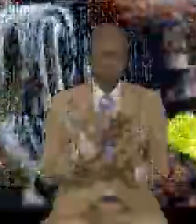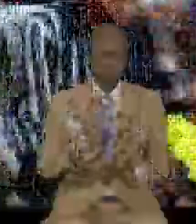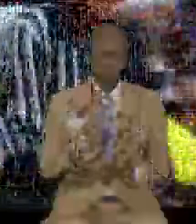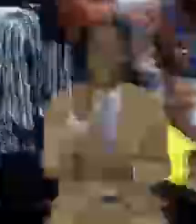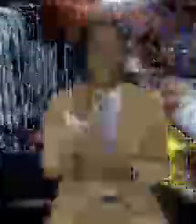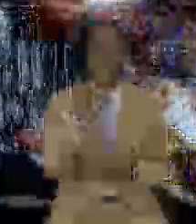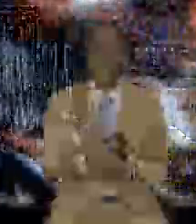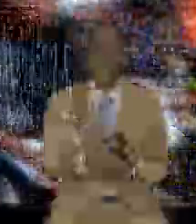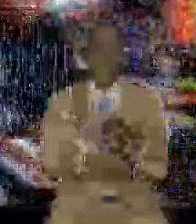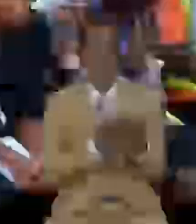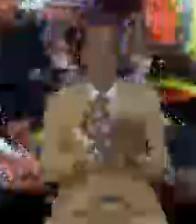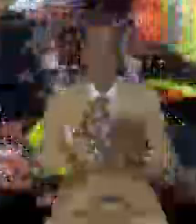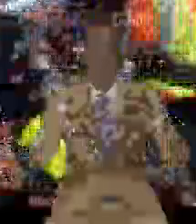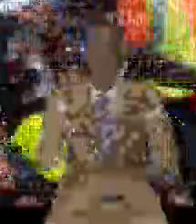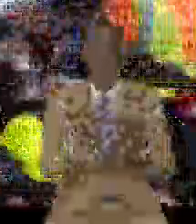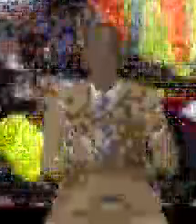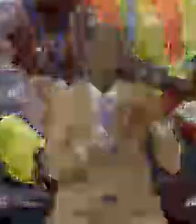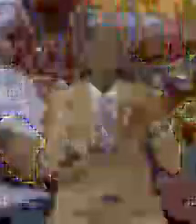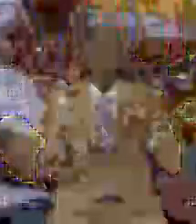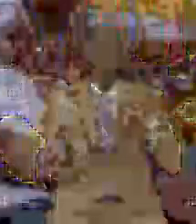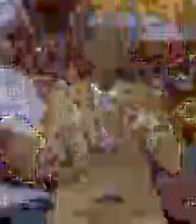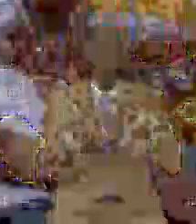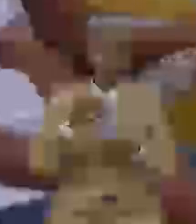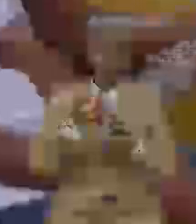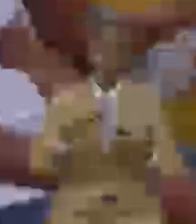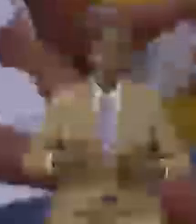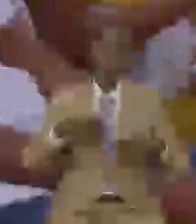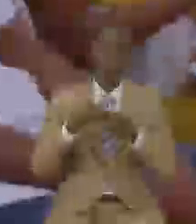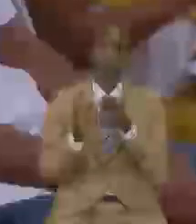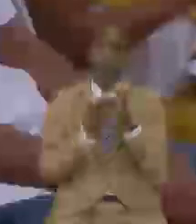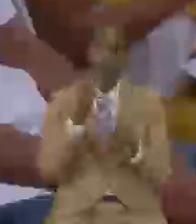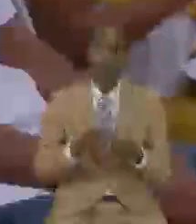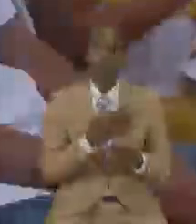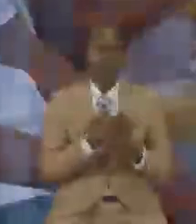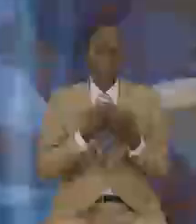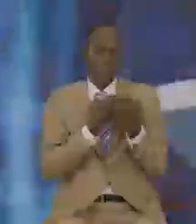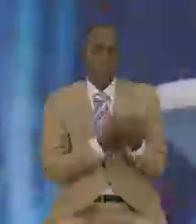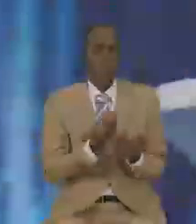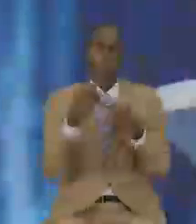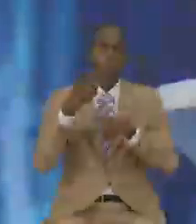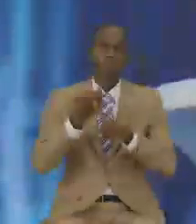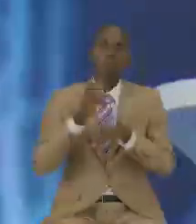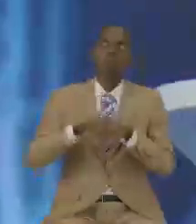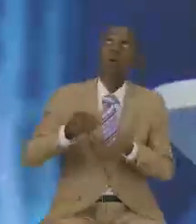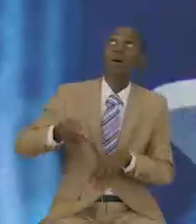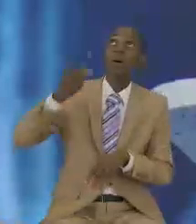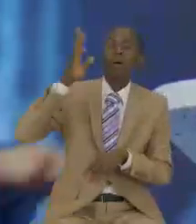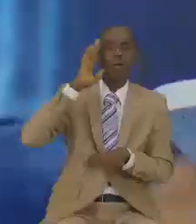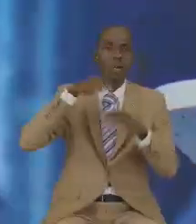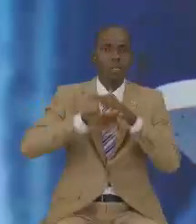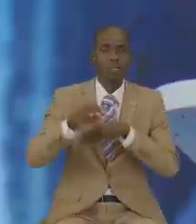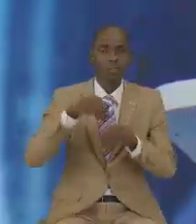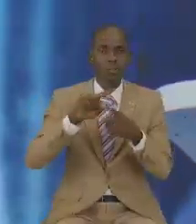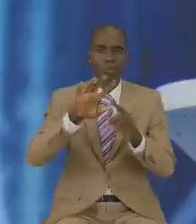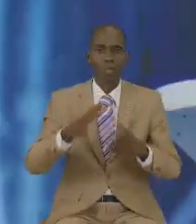The strength of the Lord will enter into your life. And the courage coming from on high will enter into your life